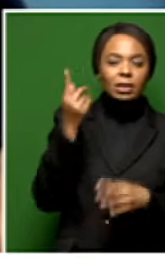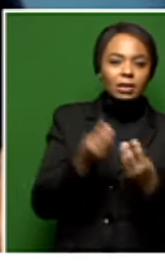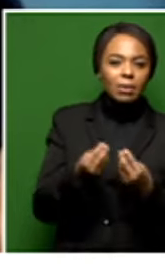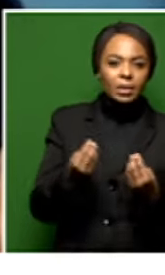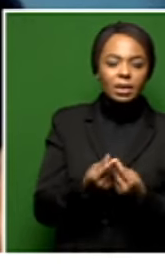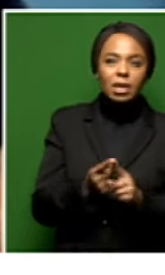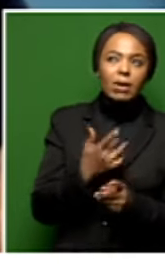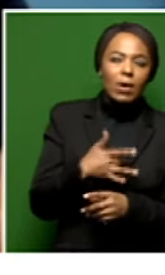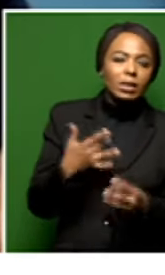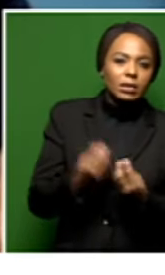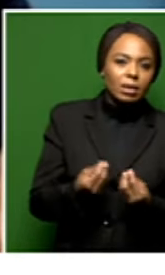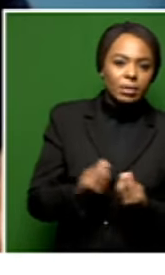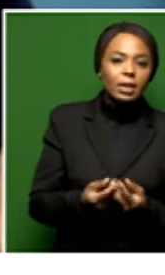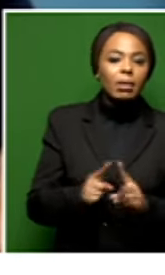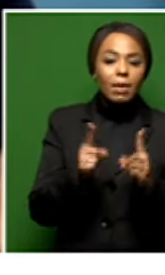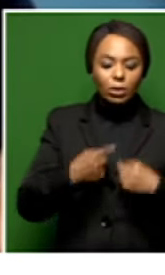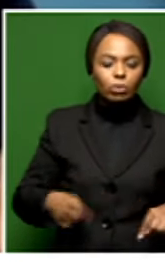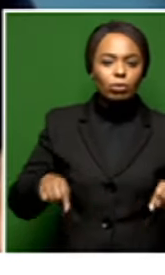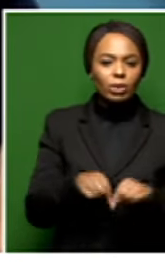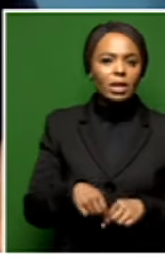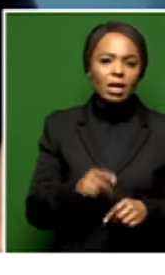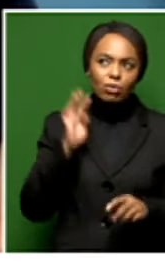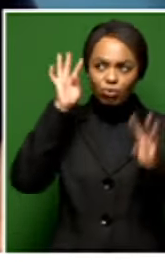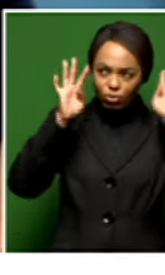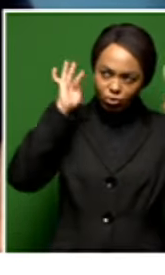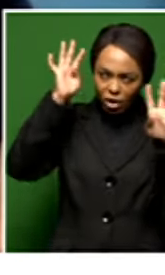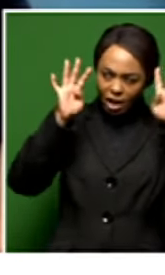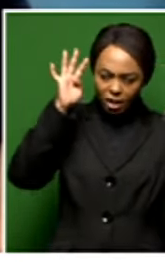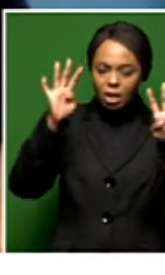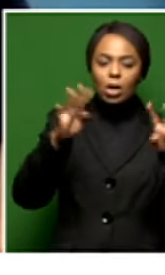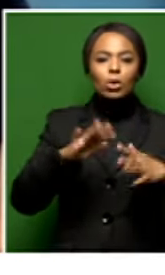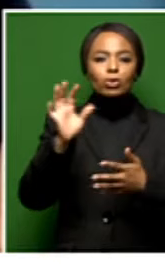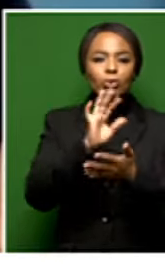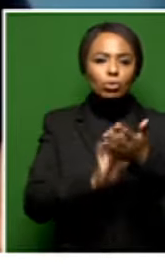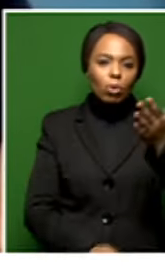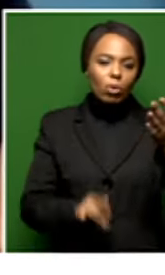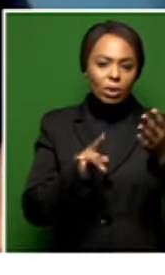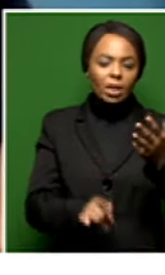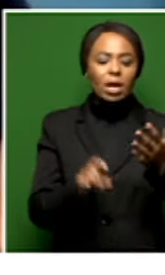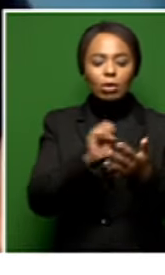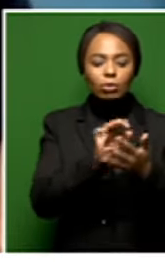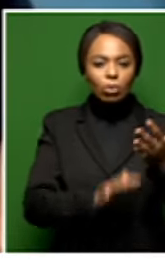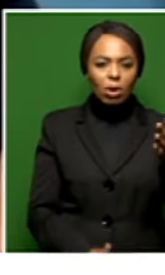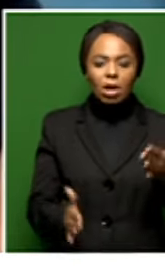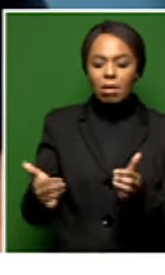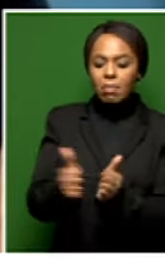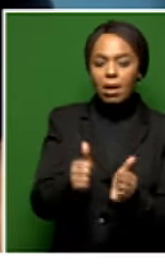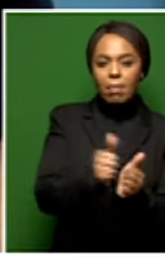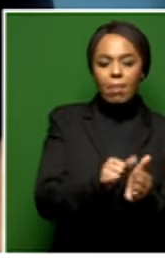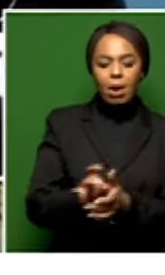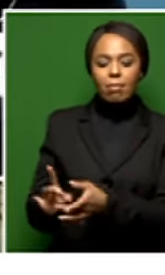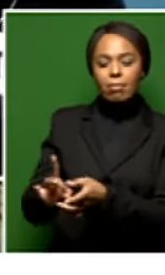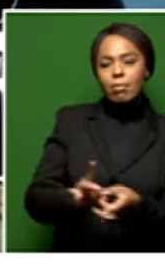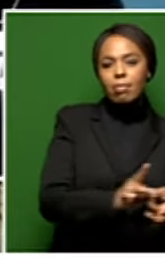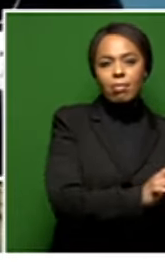as curators, we wanted to create a story behind the work and how each work works with one another. Now, come on,